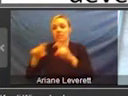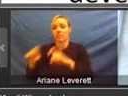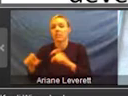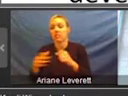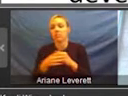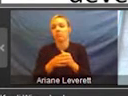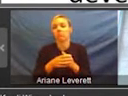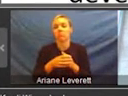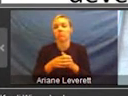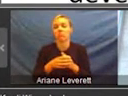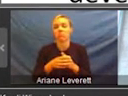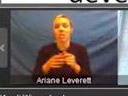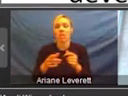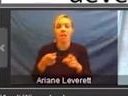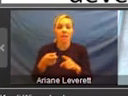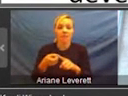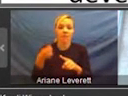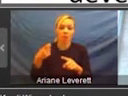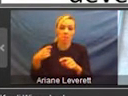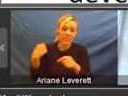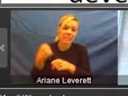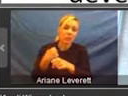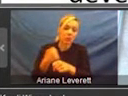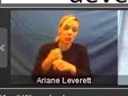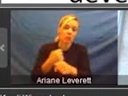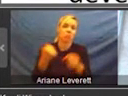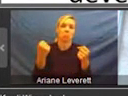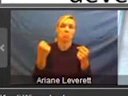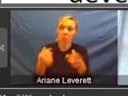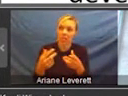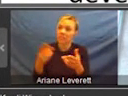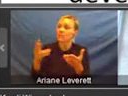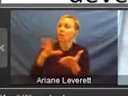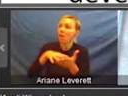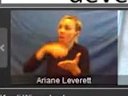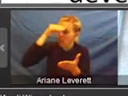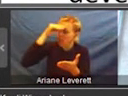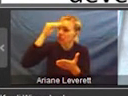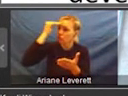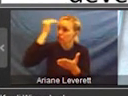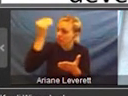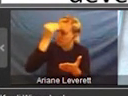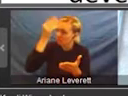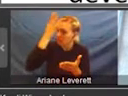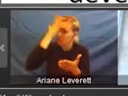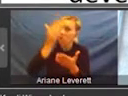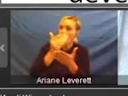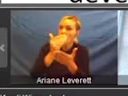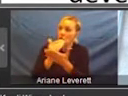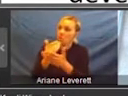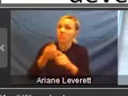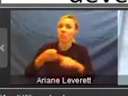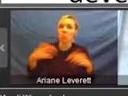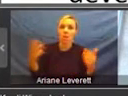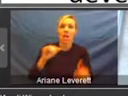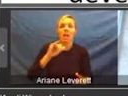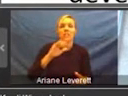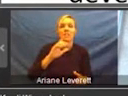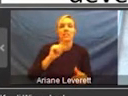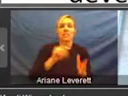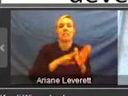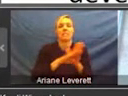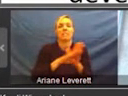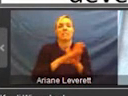now over a decade of lessons learned from the field of ICT for development in general. And throughout